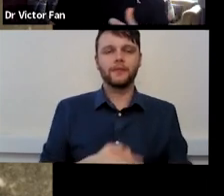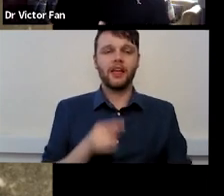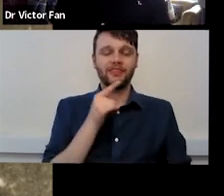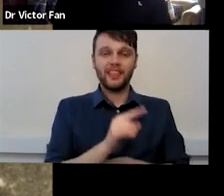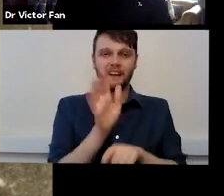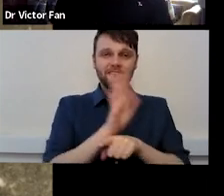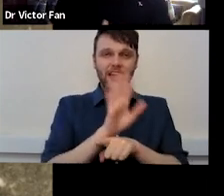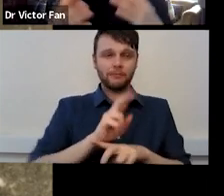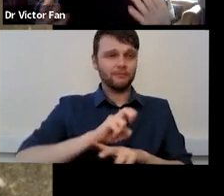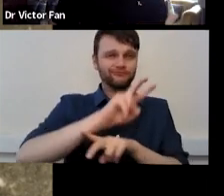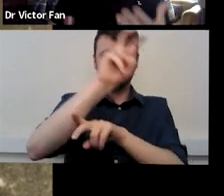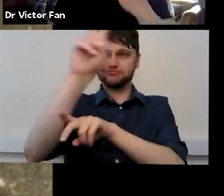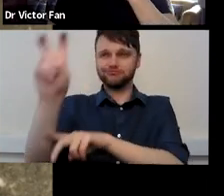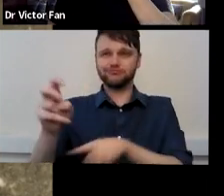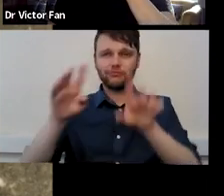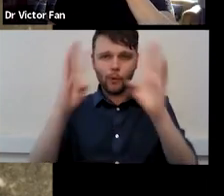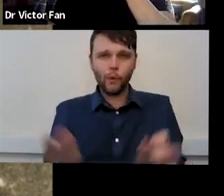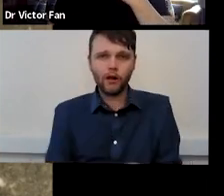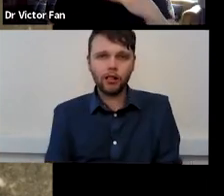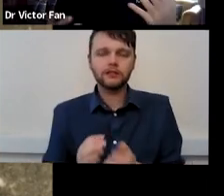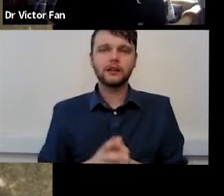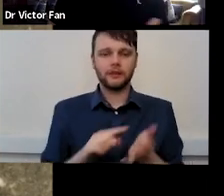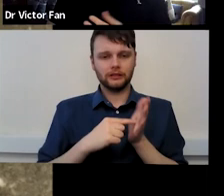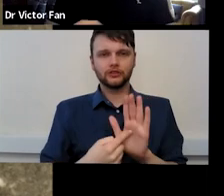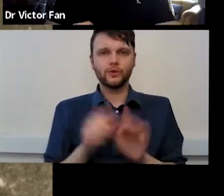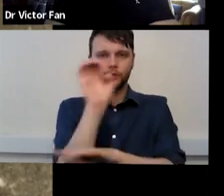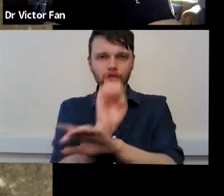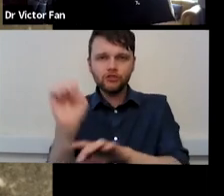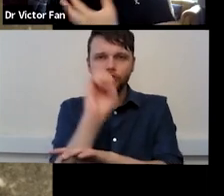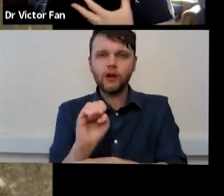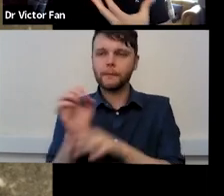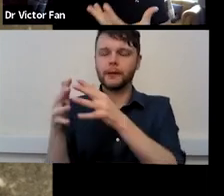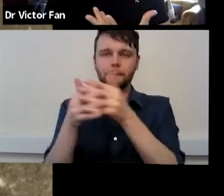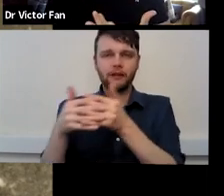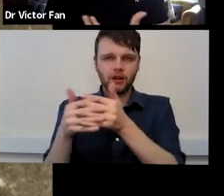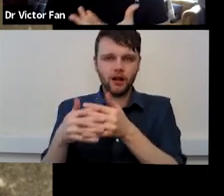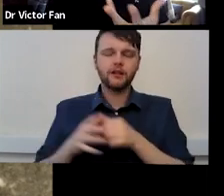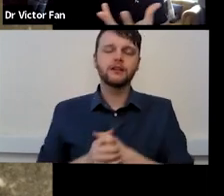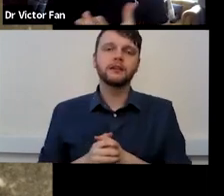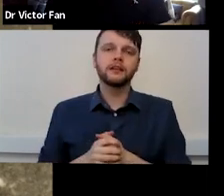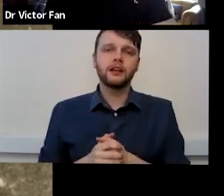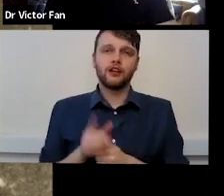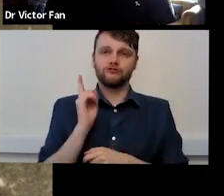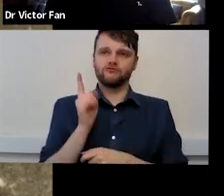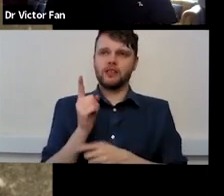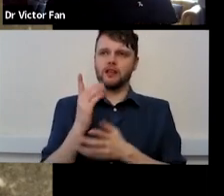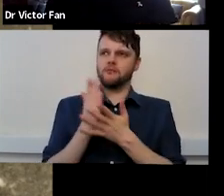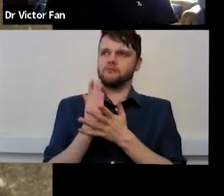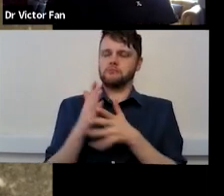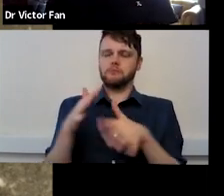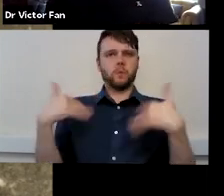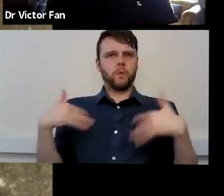the world and became showcased in Europe and North America as a really spectacular film